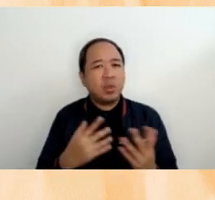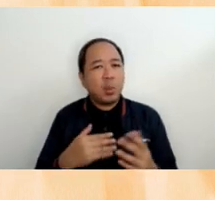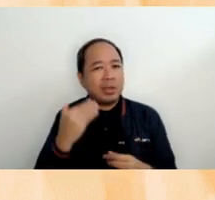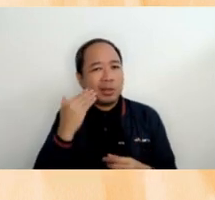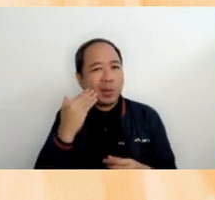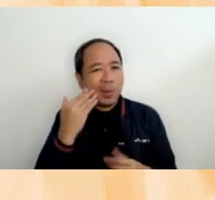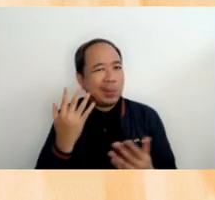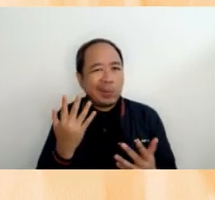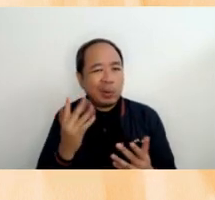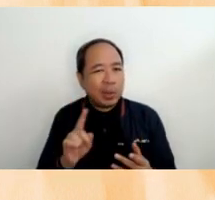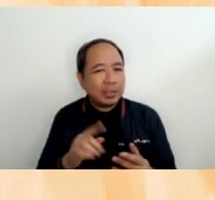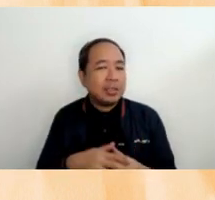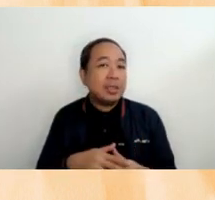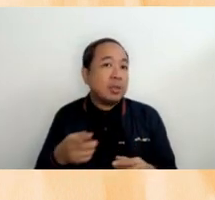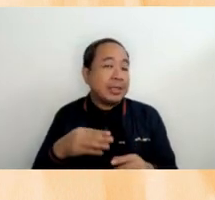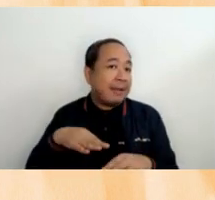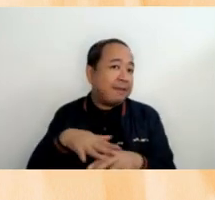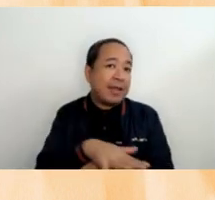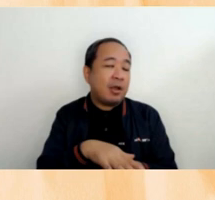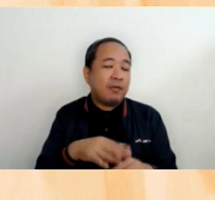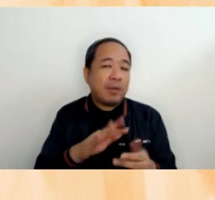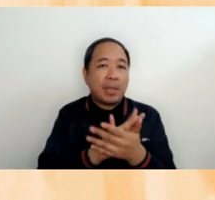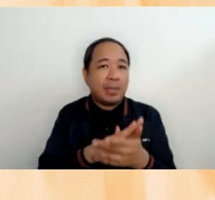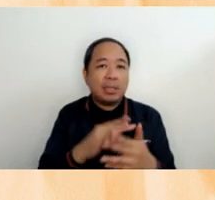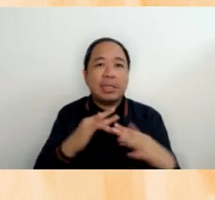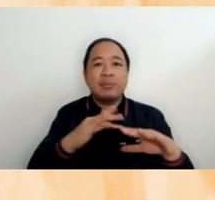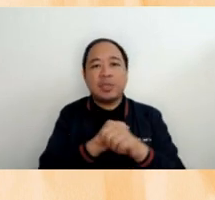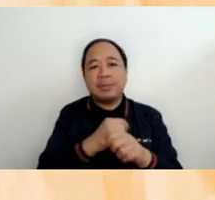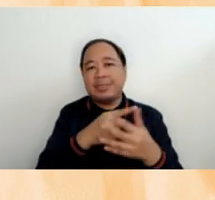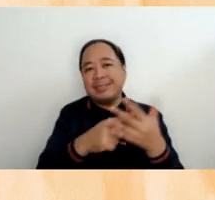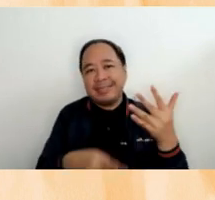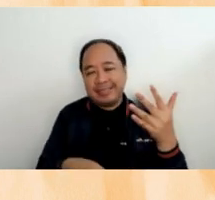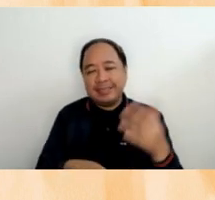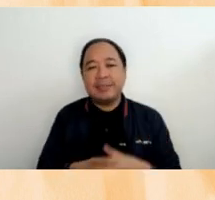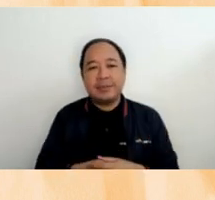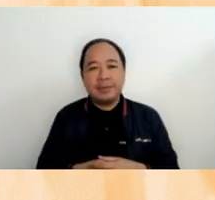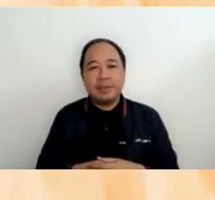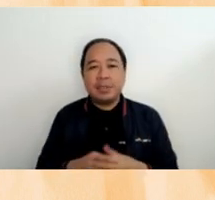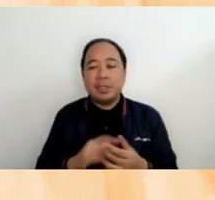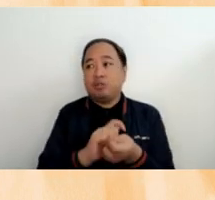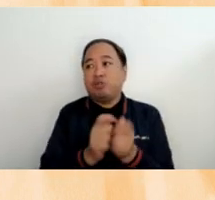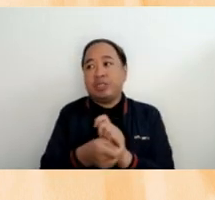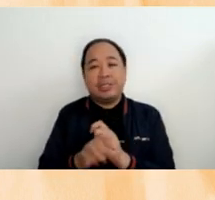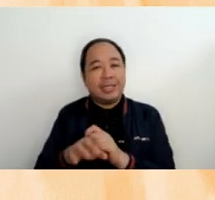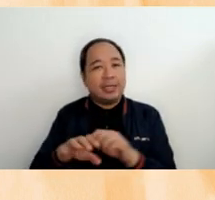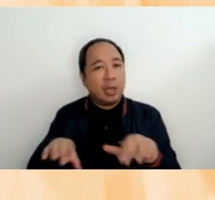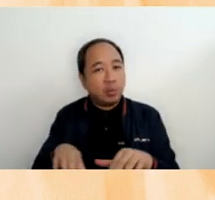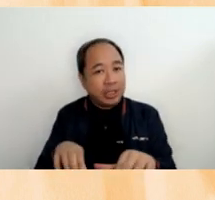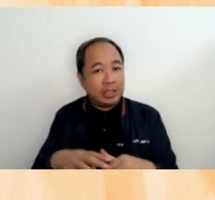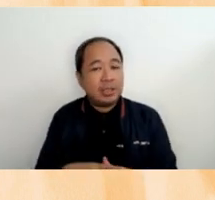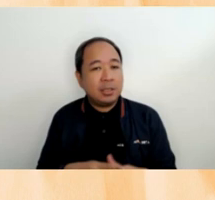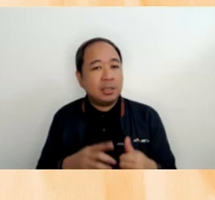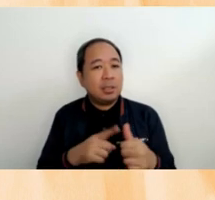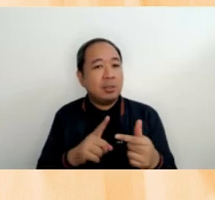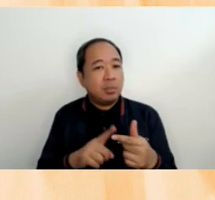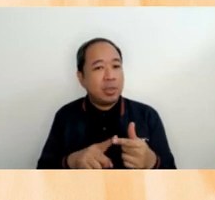effect of pandemic can be summarized in the following key areas: changes in the routine, breaks